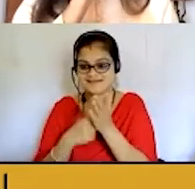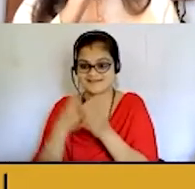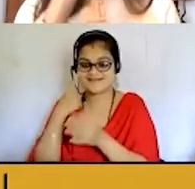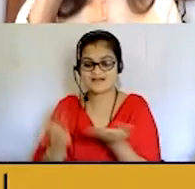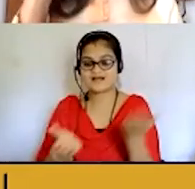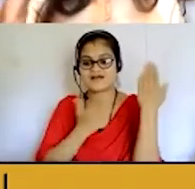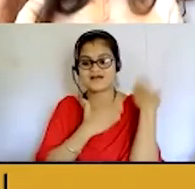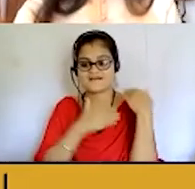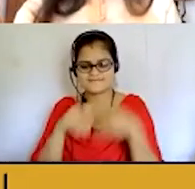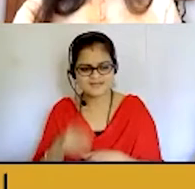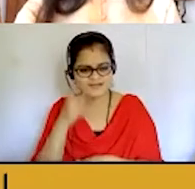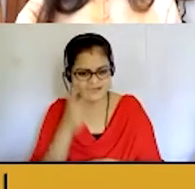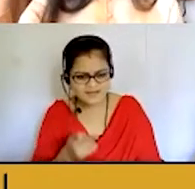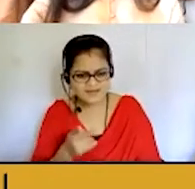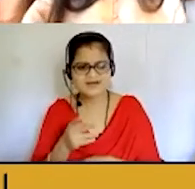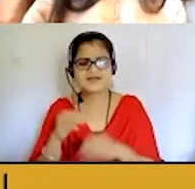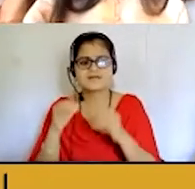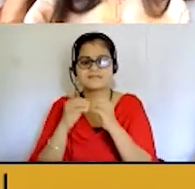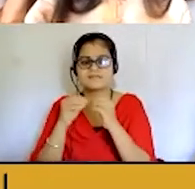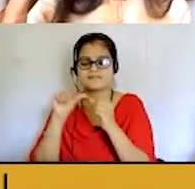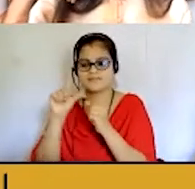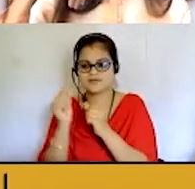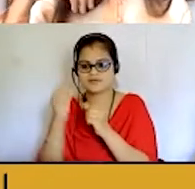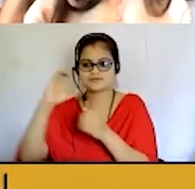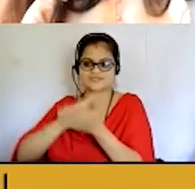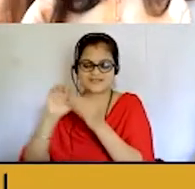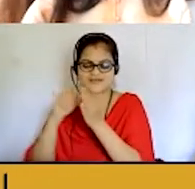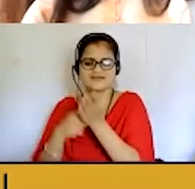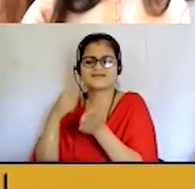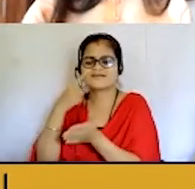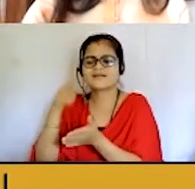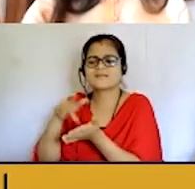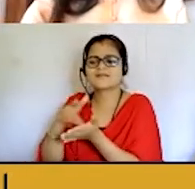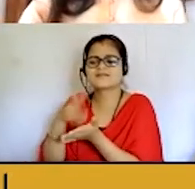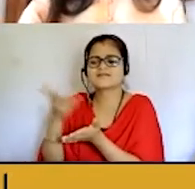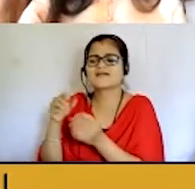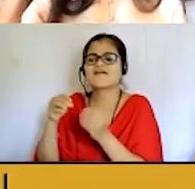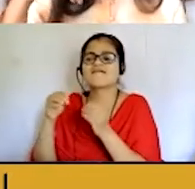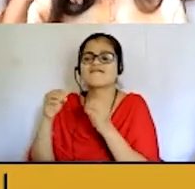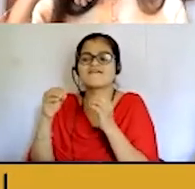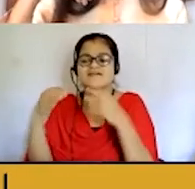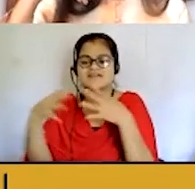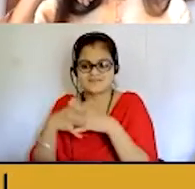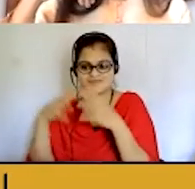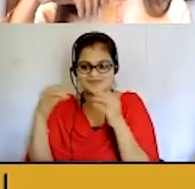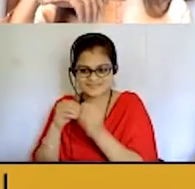As you can guess, it comes from Baluchar in West Bengal that produces another variety of